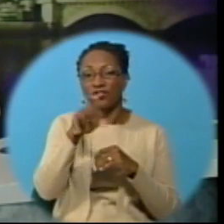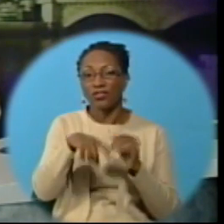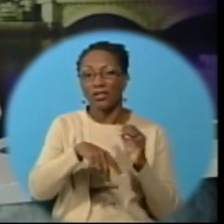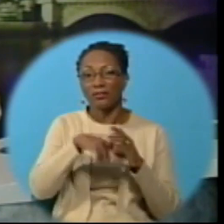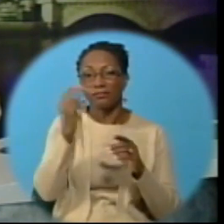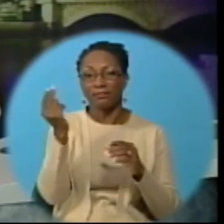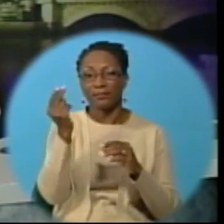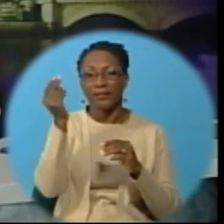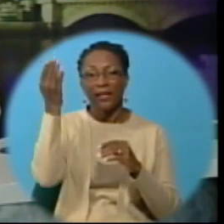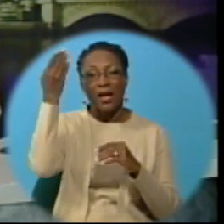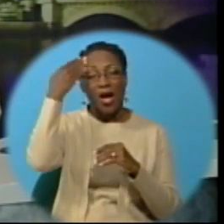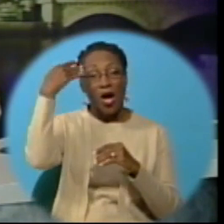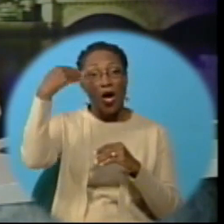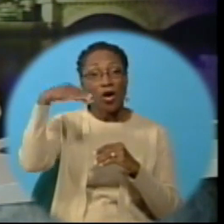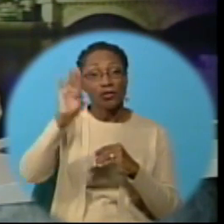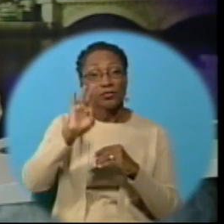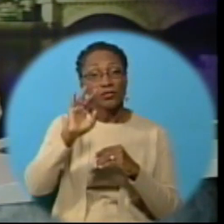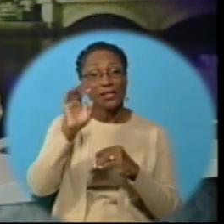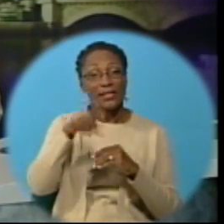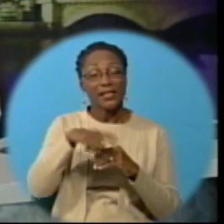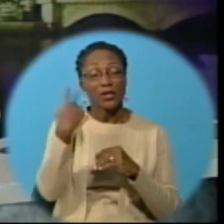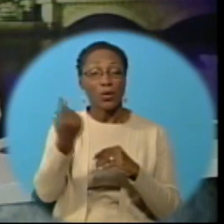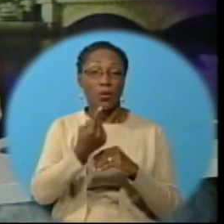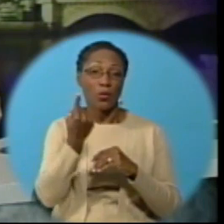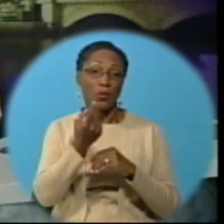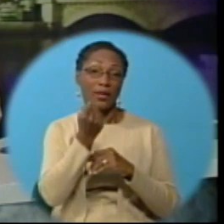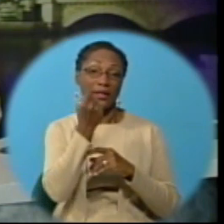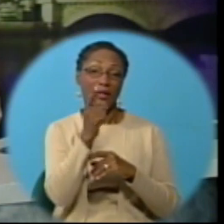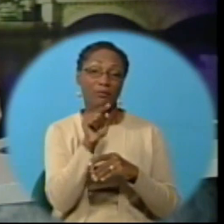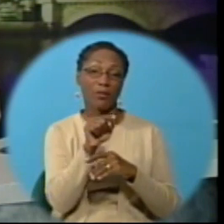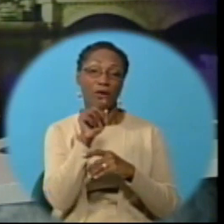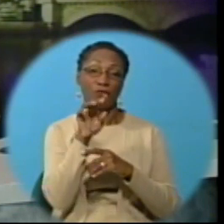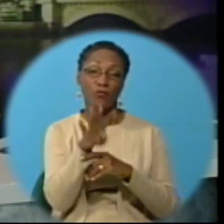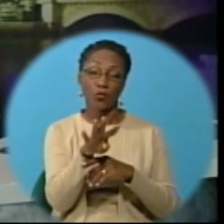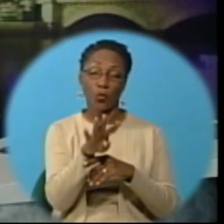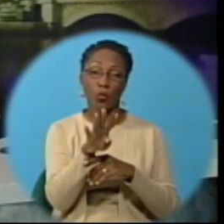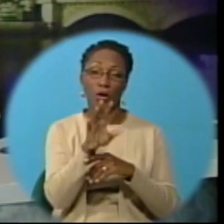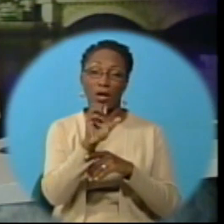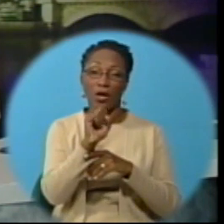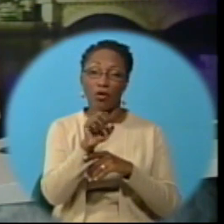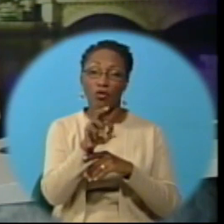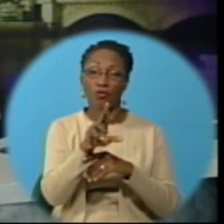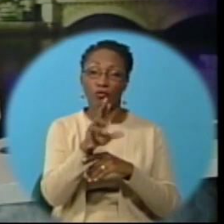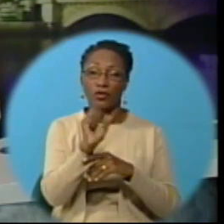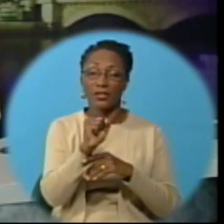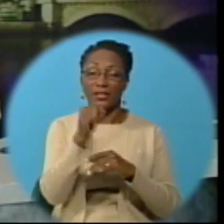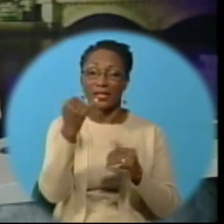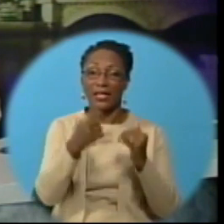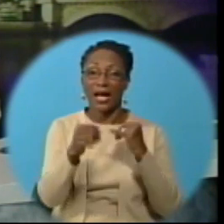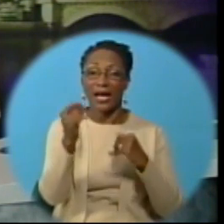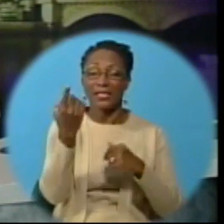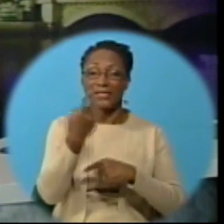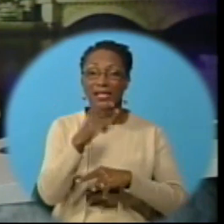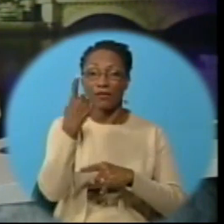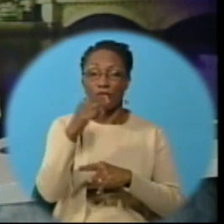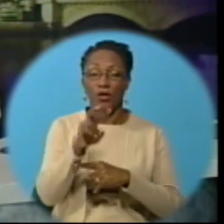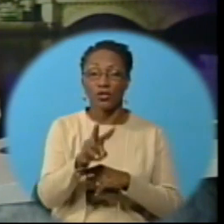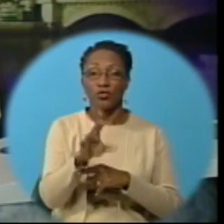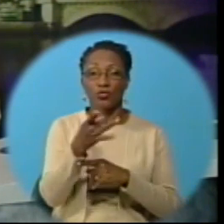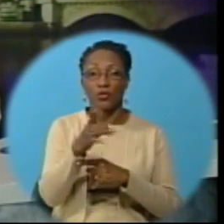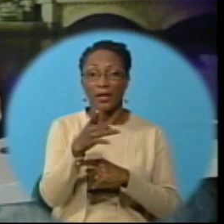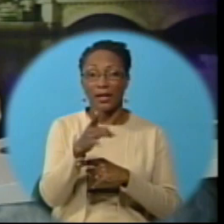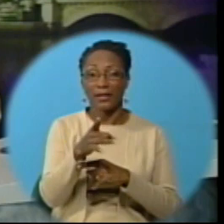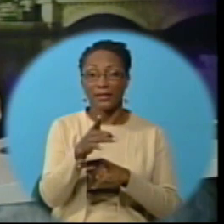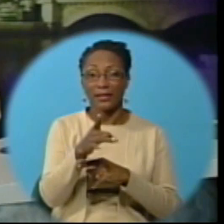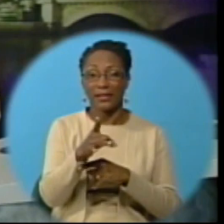only 11.4 overs on the final day to seal a 218-run win over England in Adelaide and move 2-0 up in